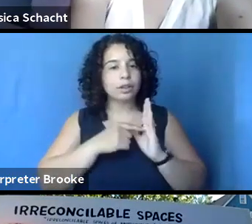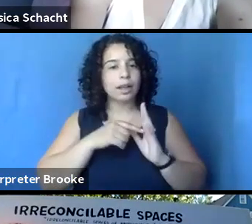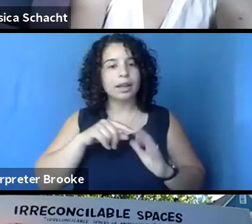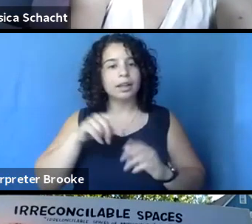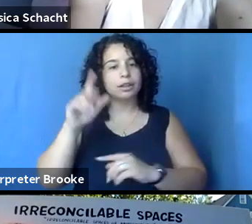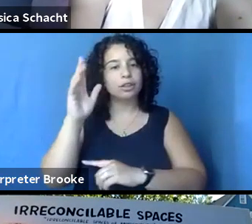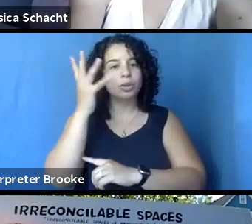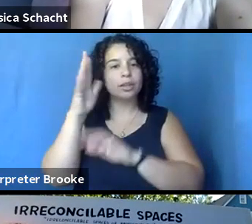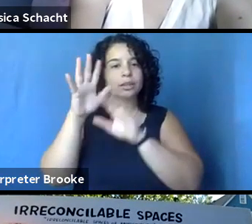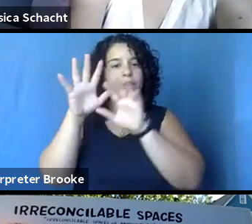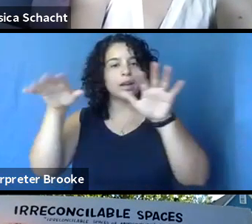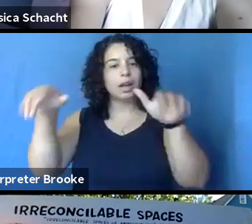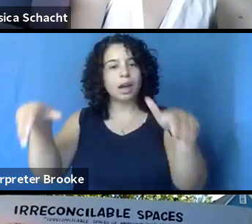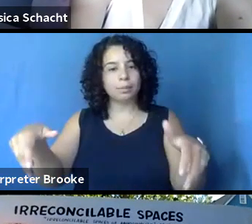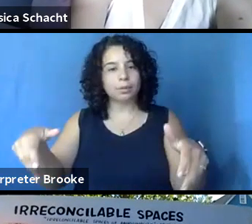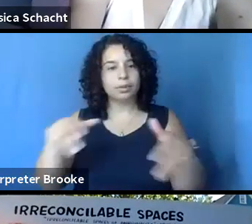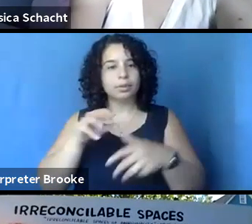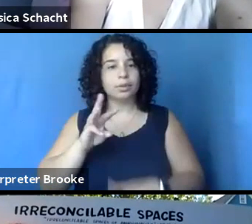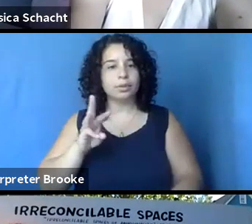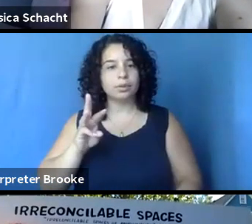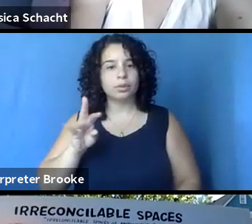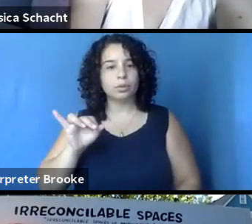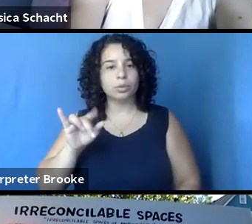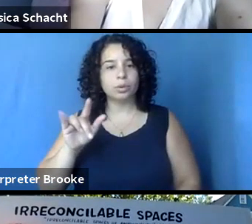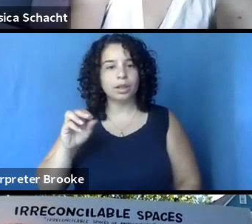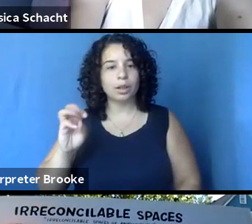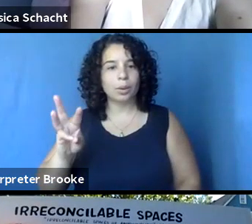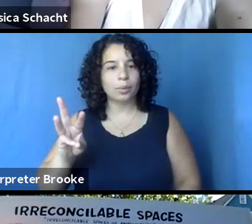I think that's the last thing I want to add.